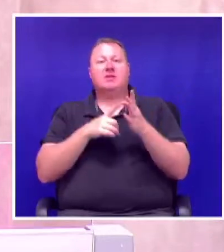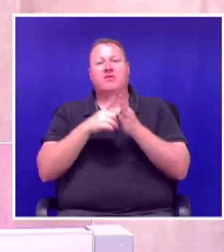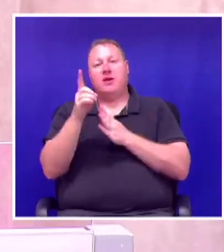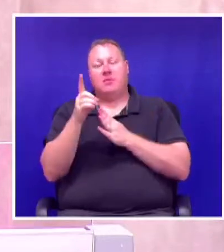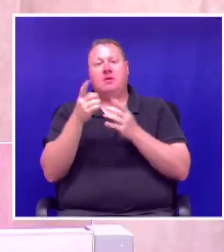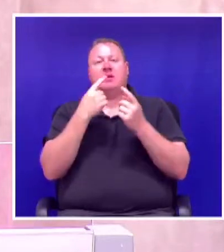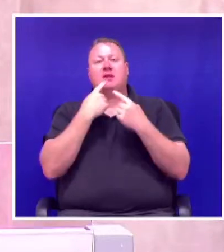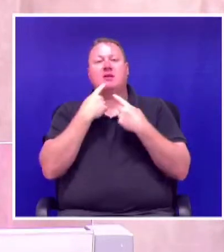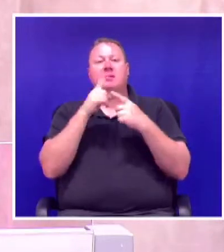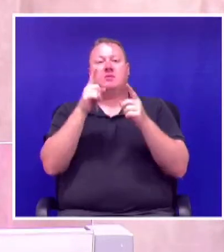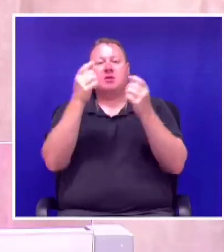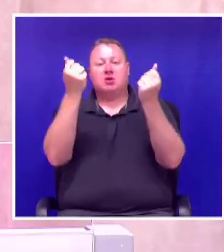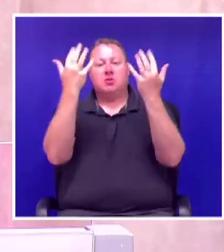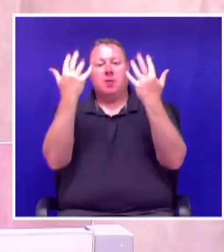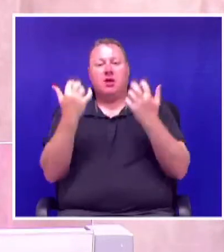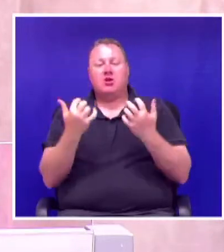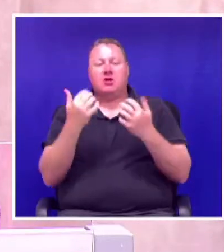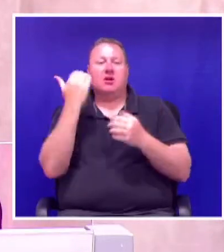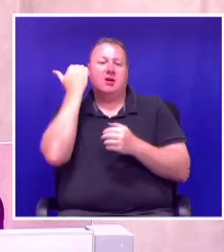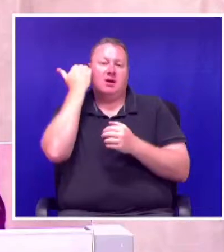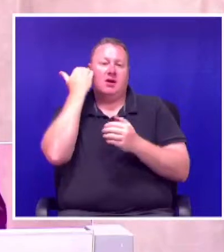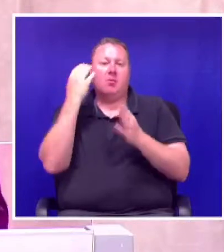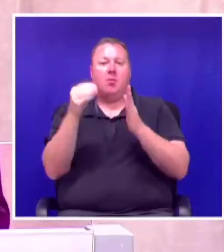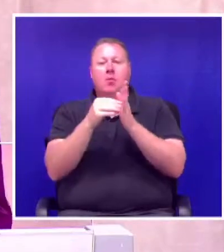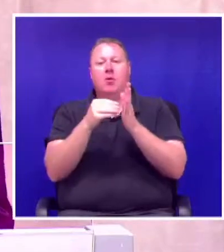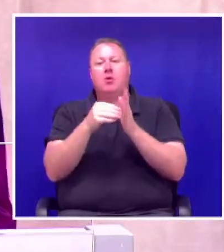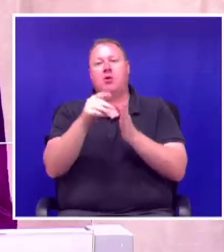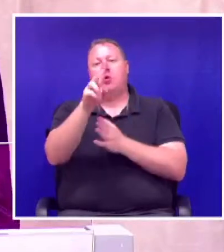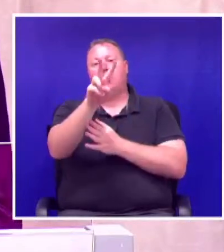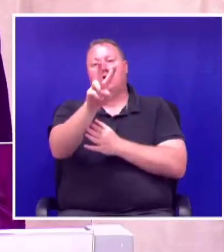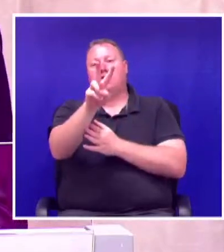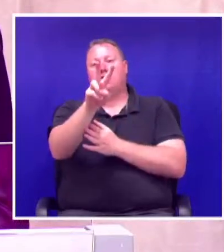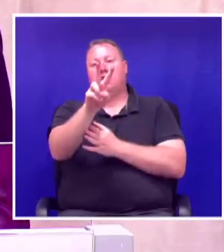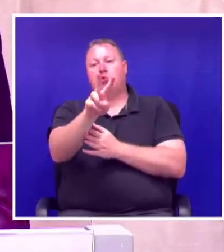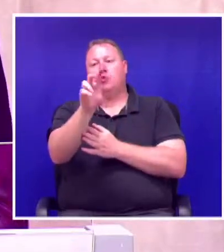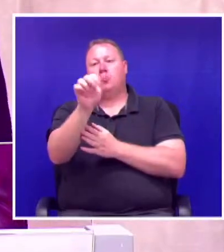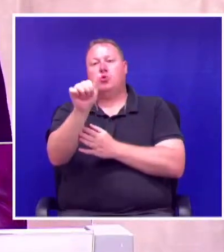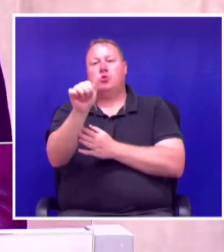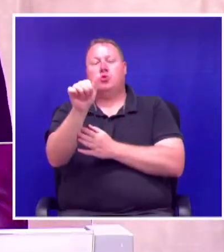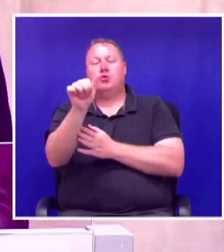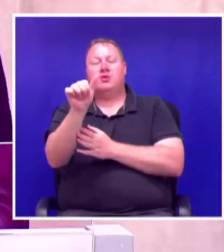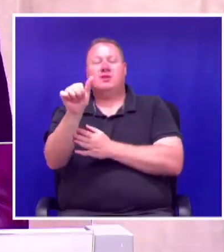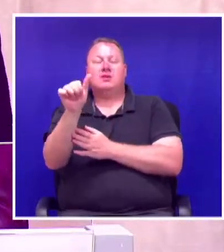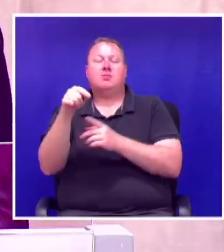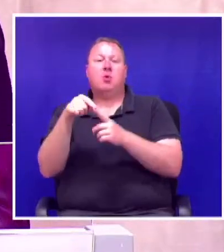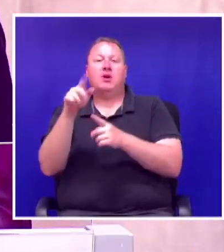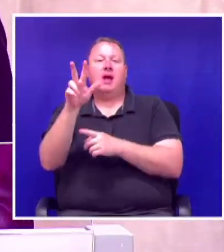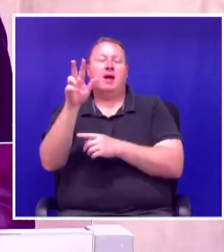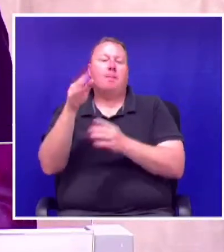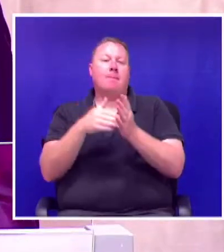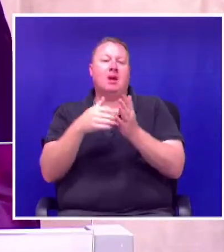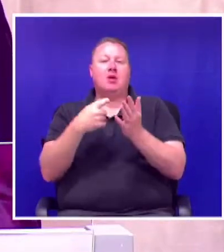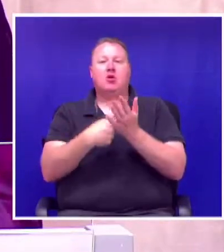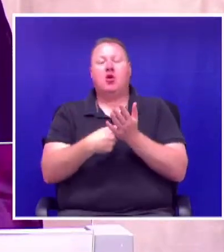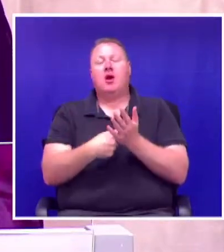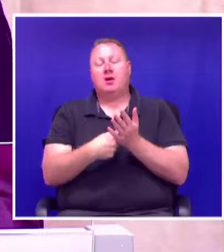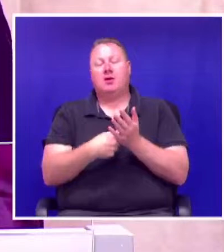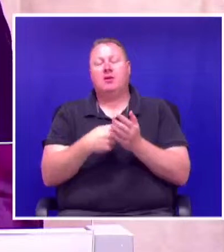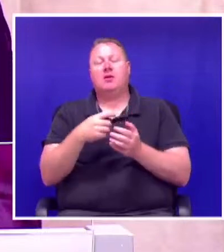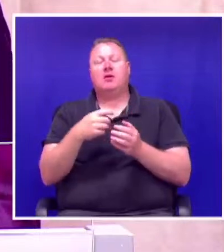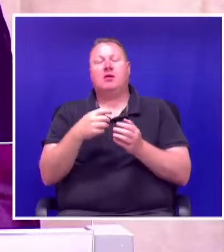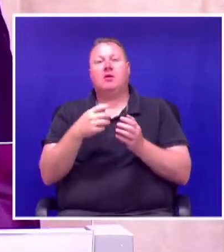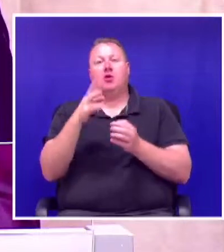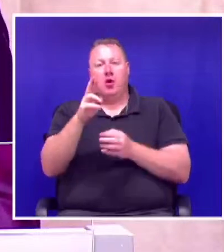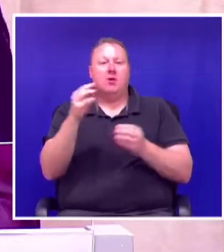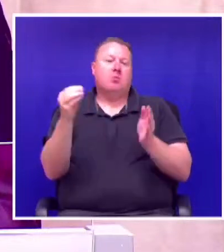SIFA, government has allocated an amount of 266.8 million rand to Small Enterprise